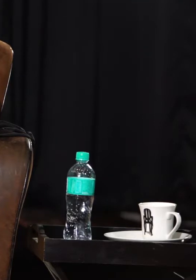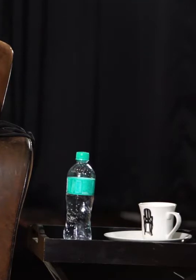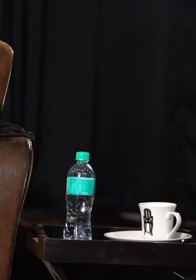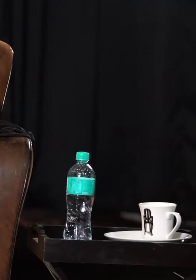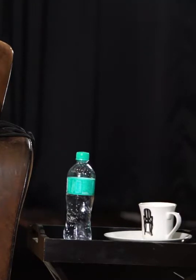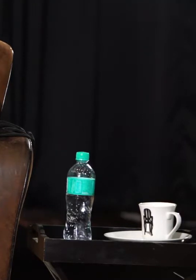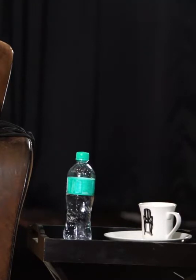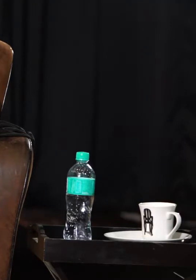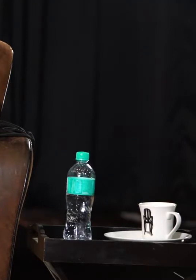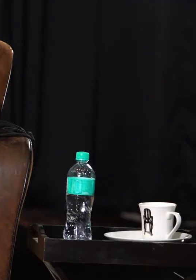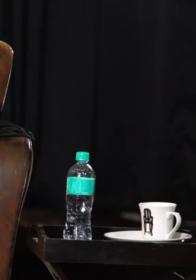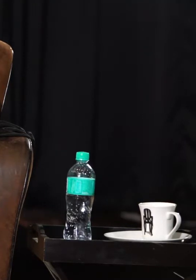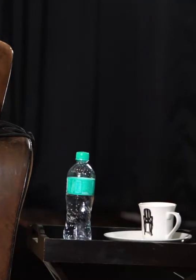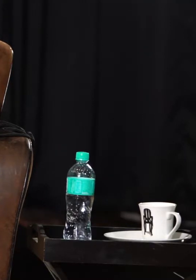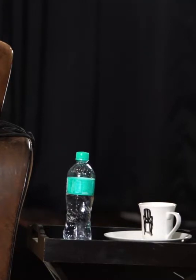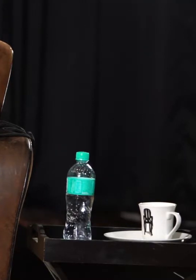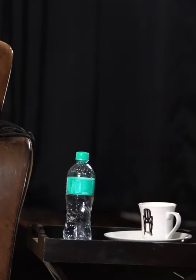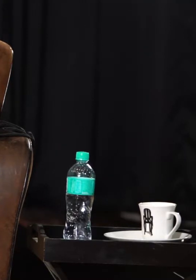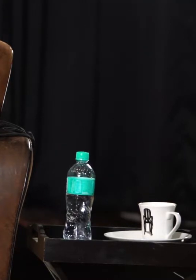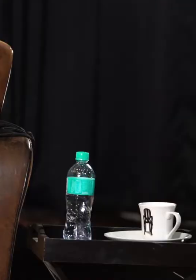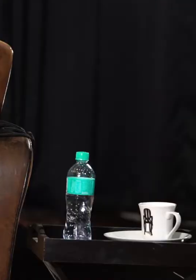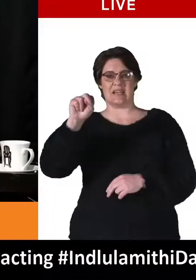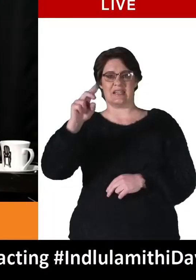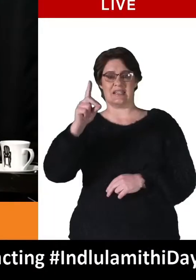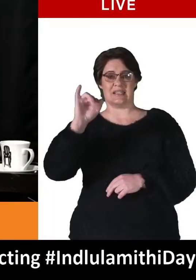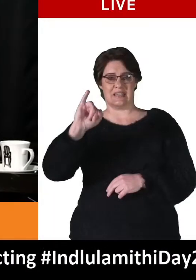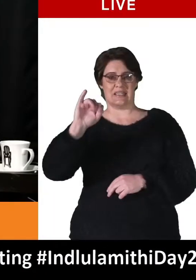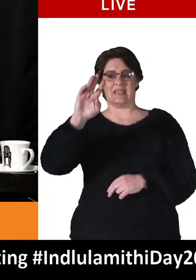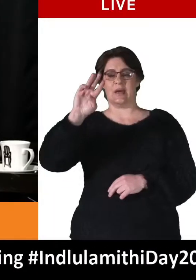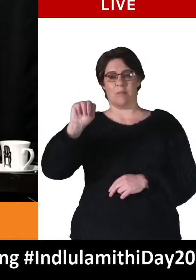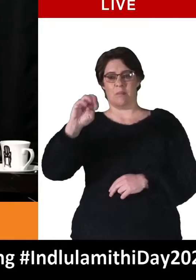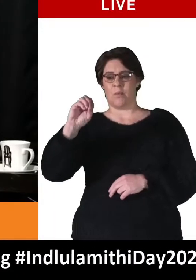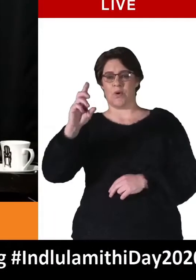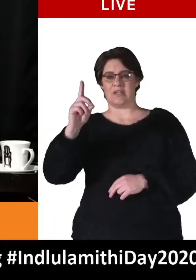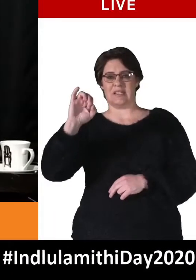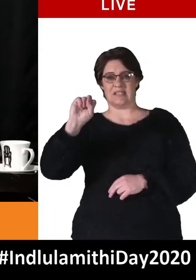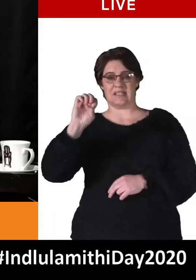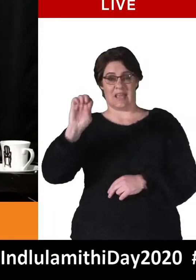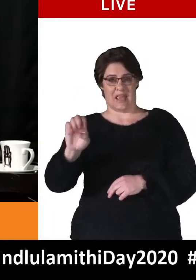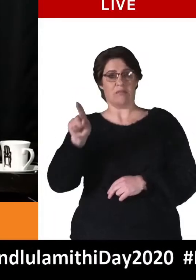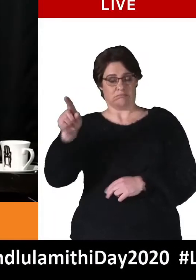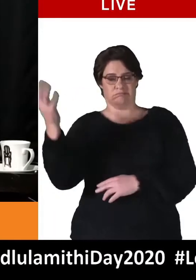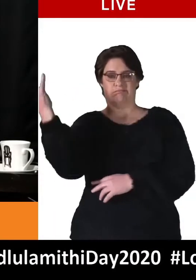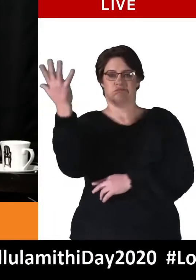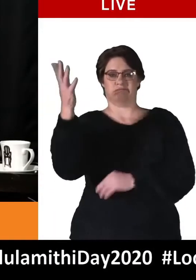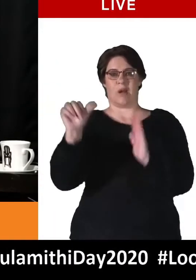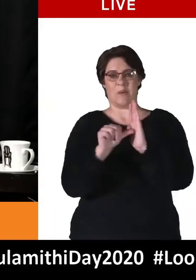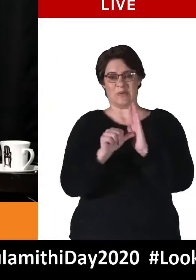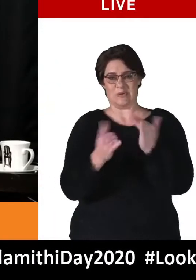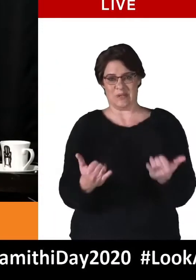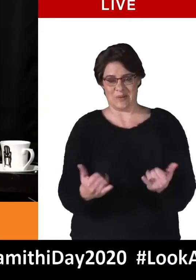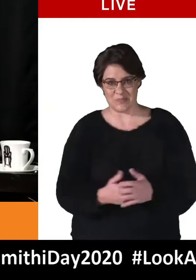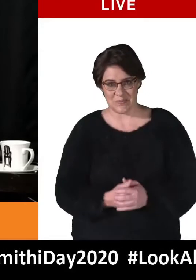Africa, Honorable Tandy Modise, who would deliver the keynote address today.